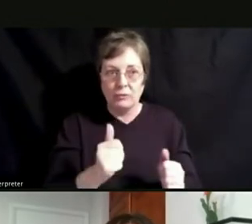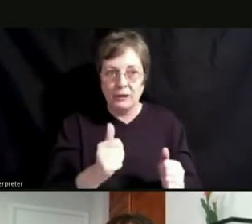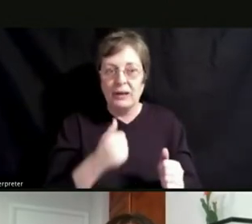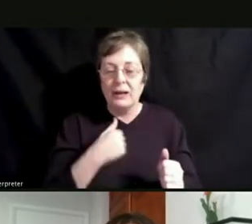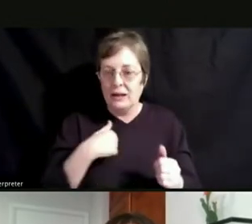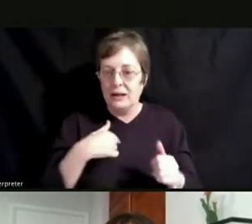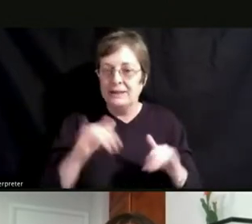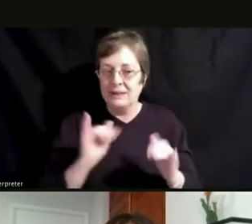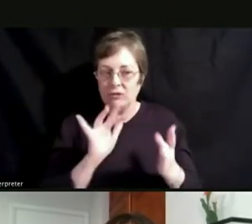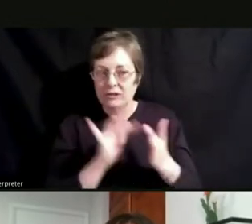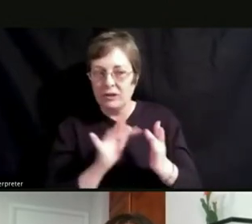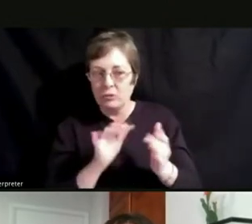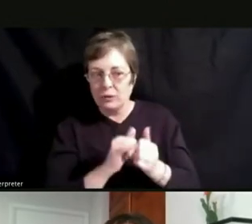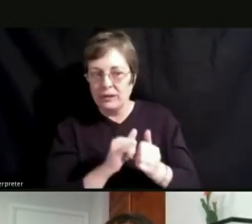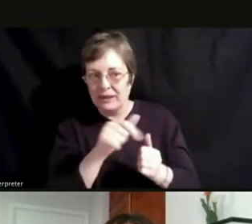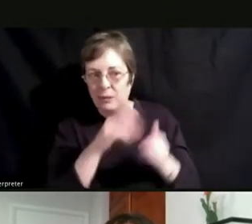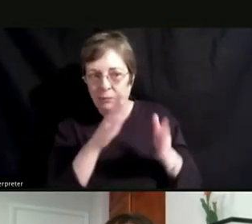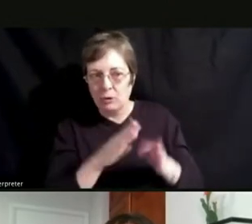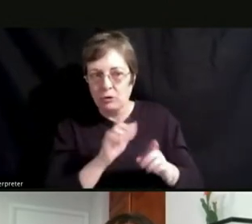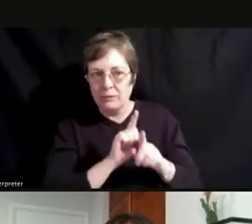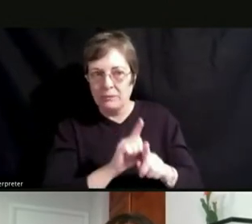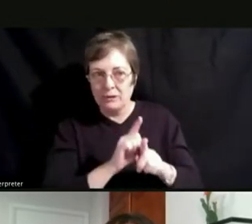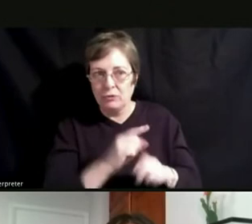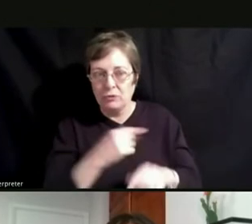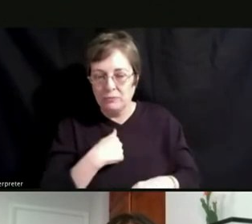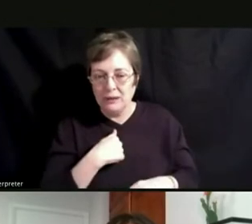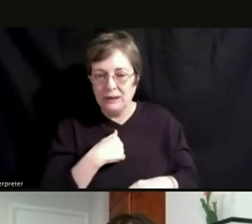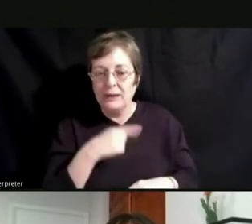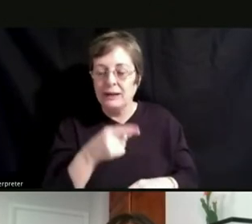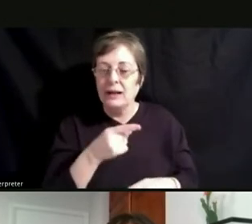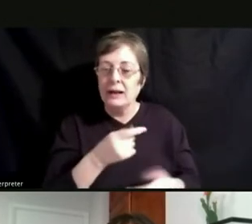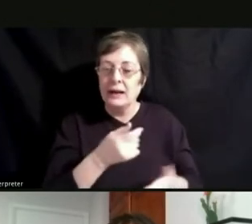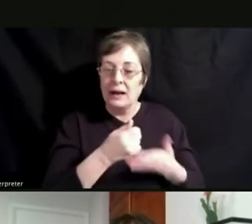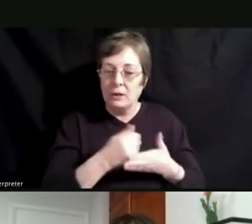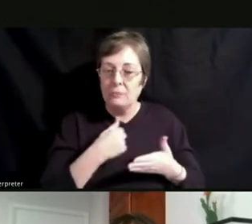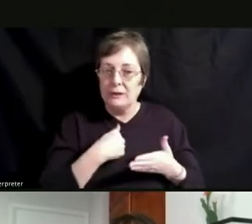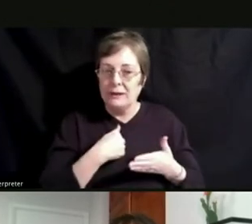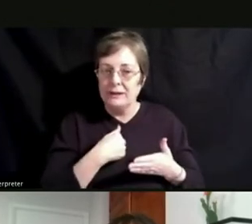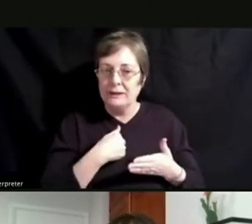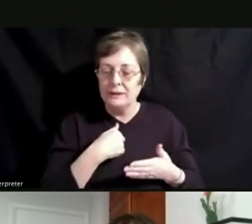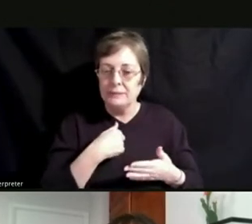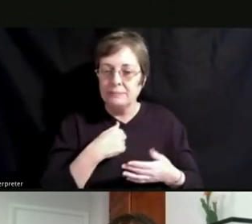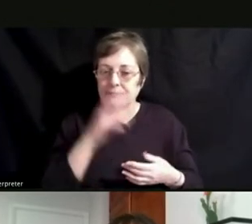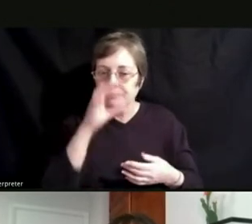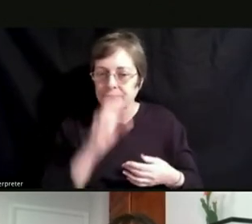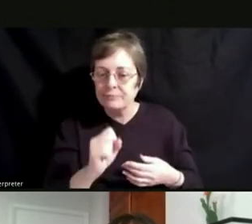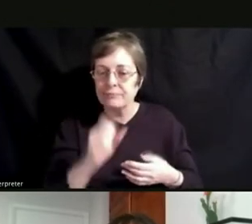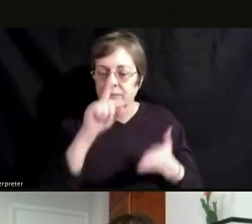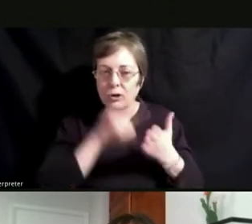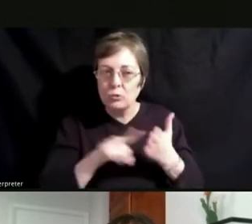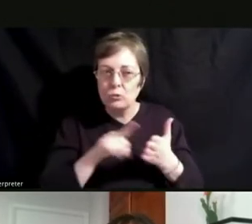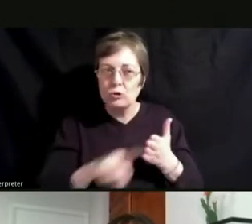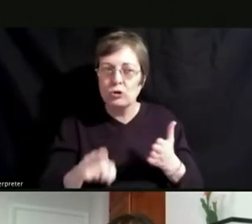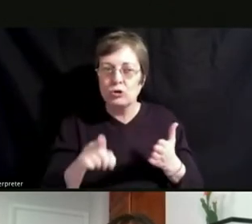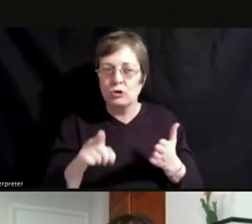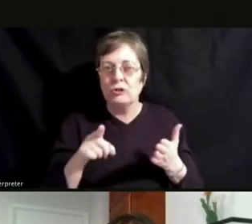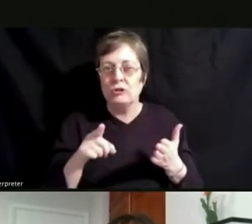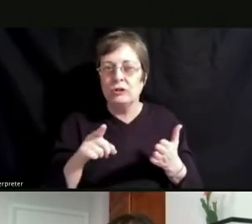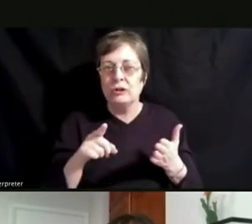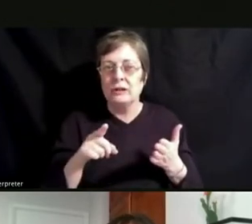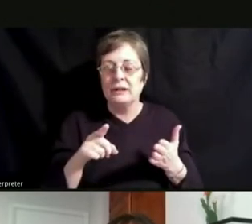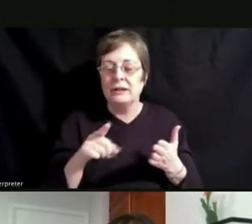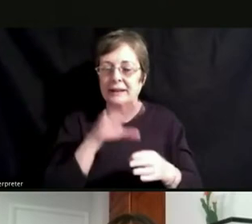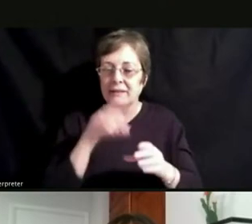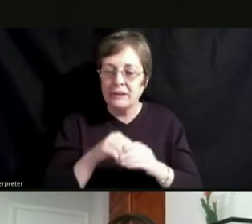touch with that mentor. He really kind of got me interested in doing research and being in the academy,